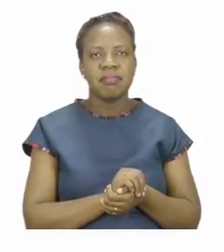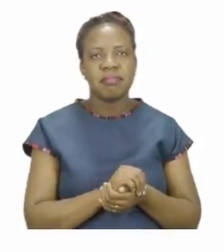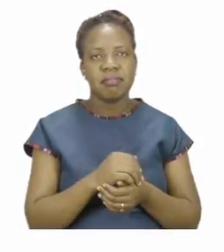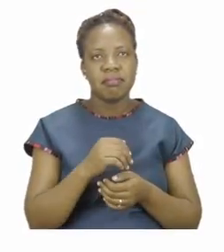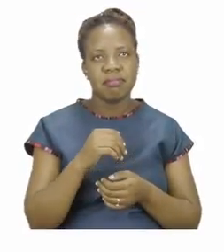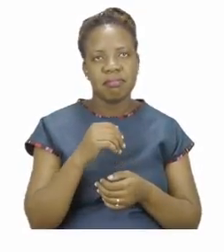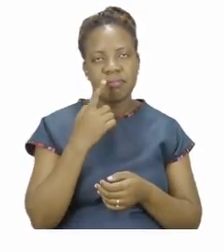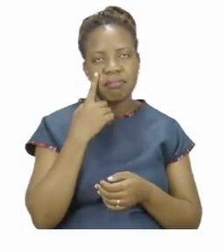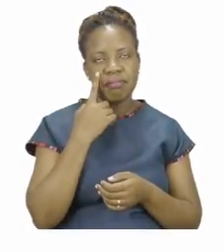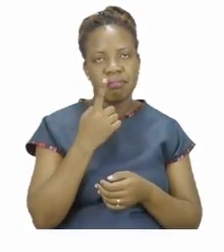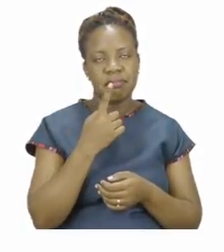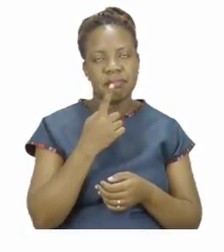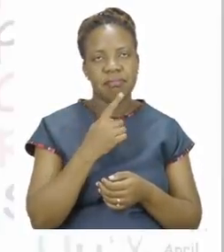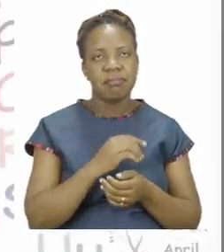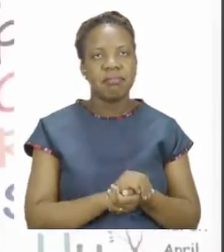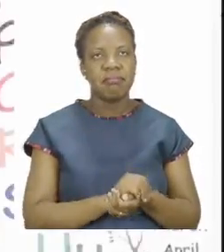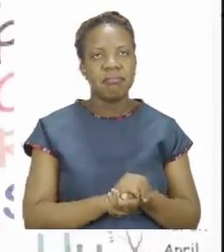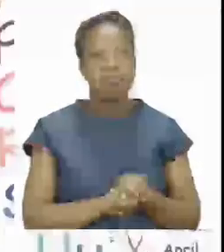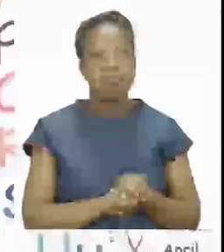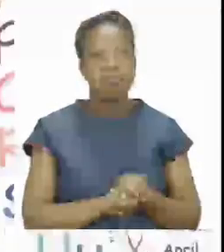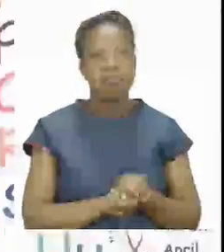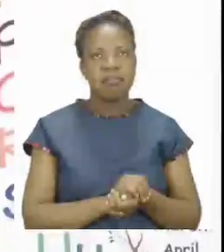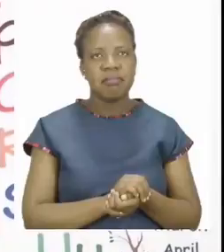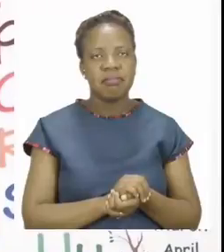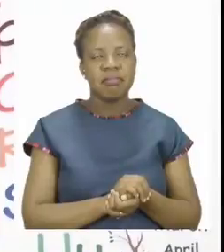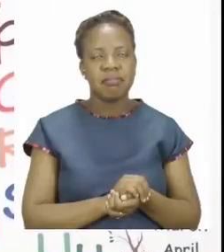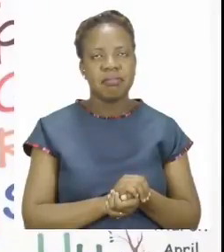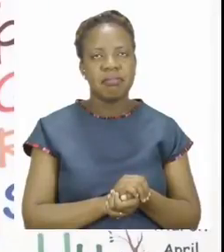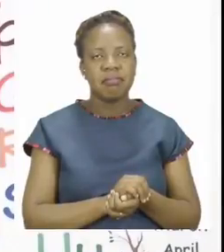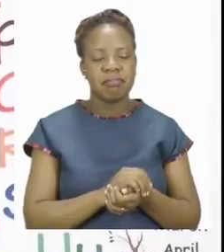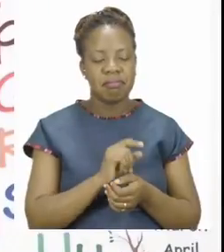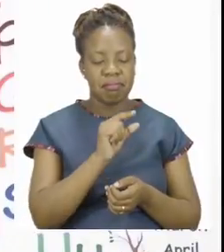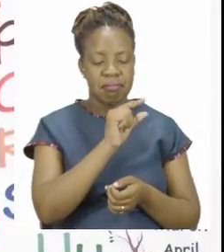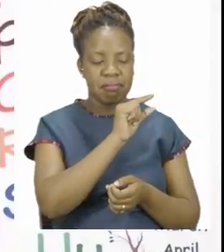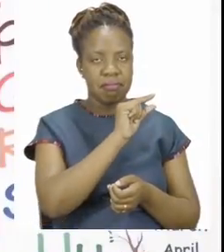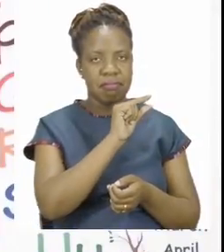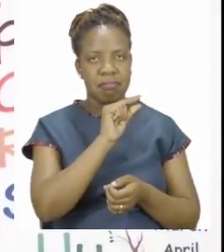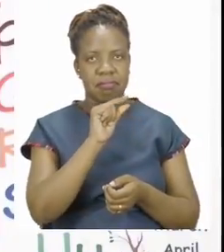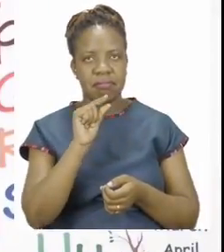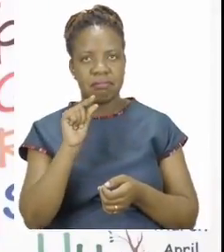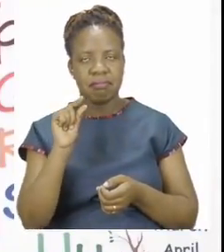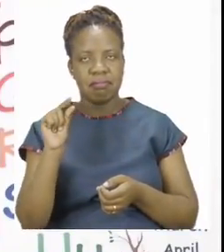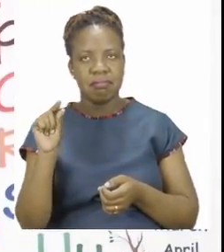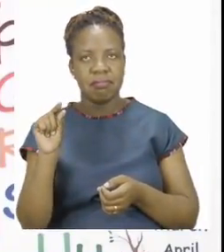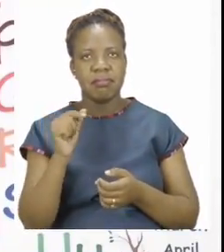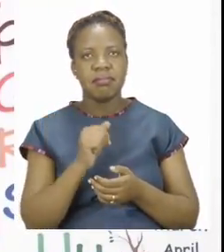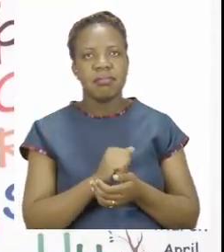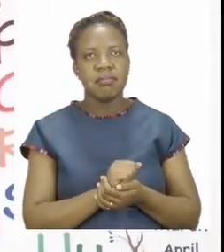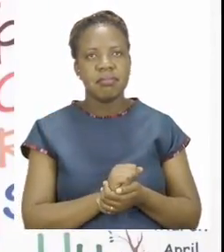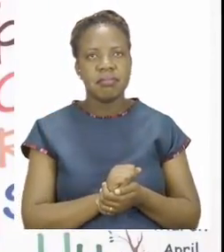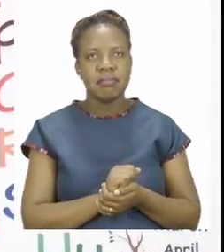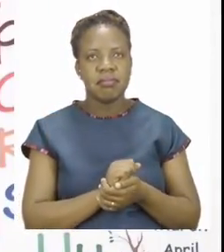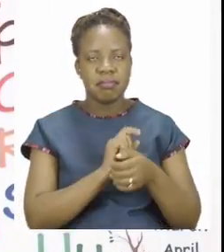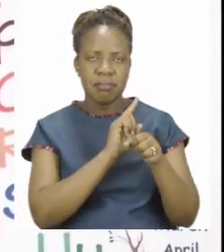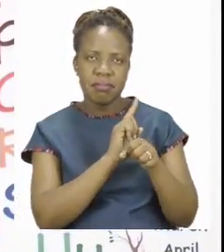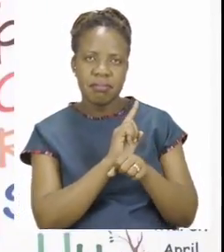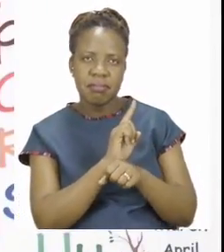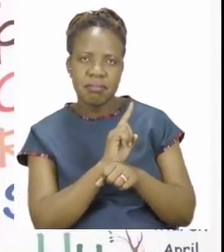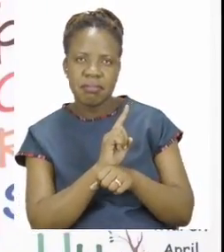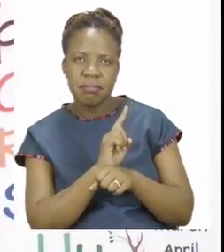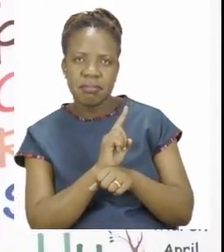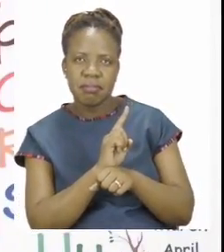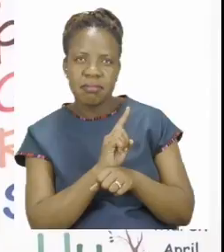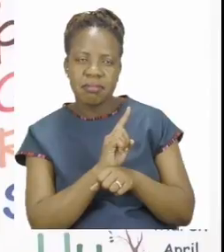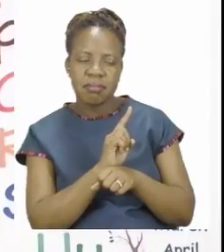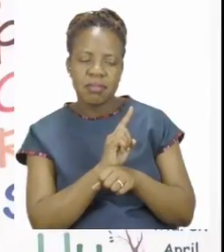board. Now, on the sentence that I have made, there are 2 things that I want you to remember. The first thing is that we always start